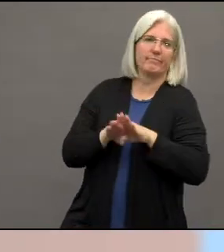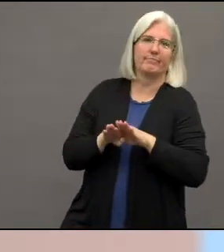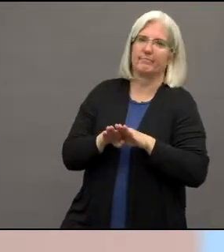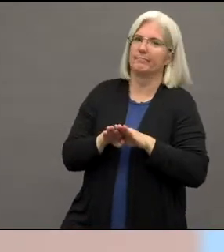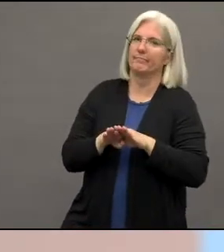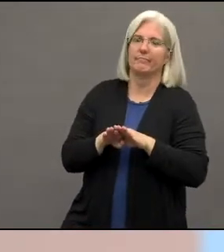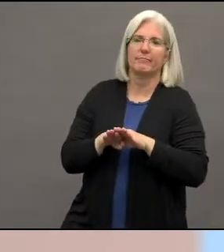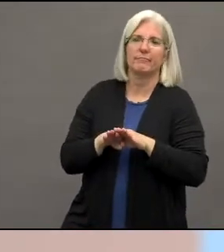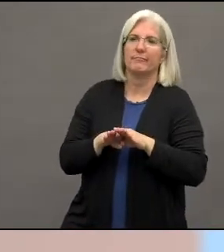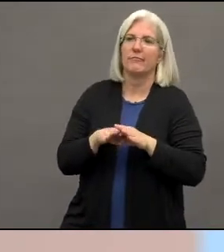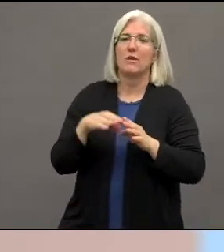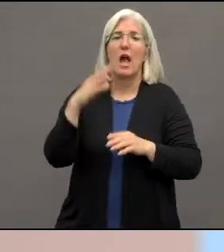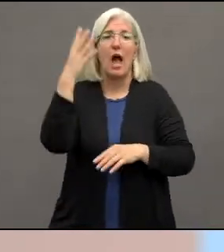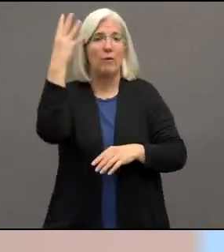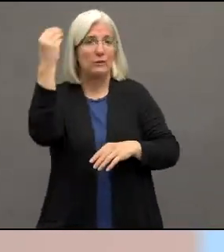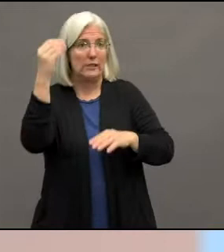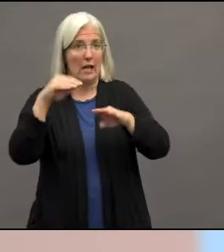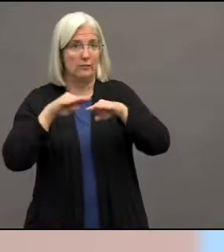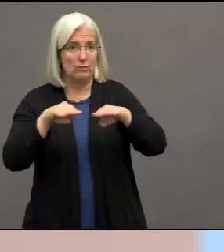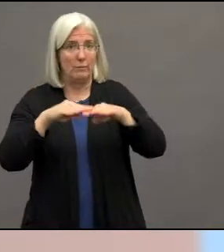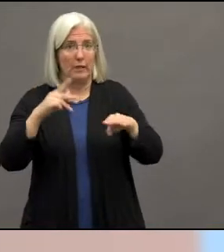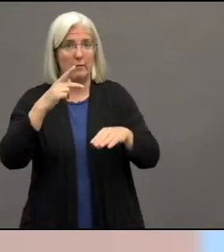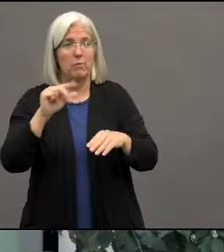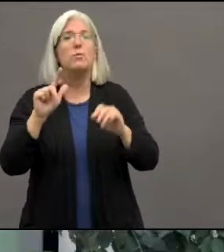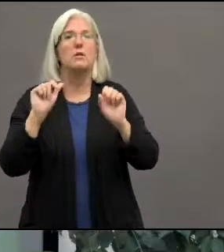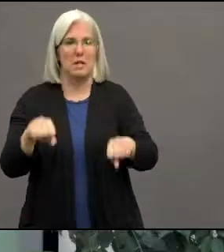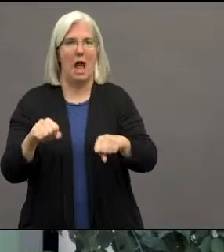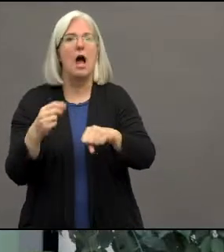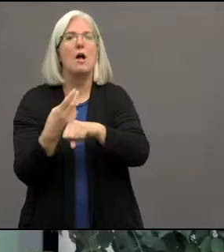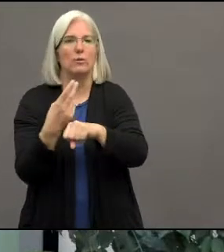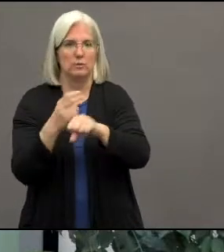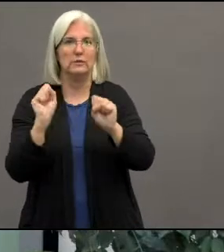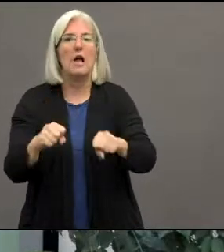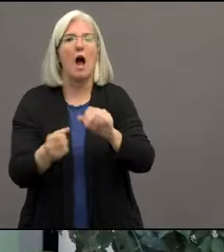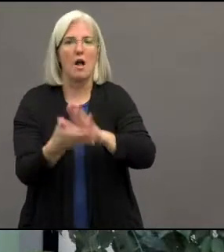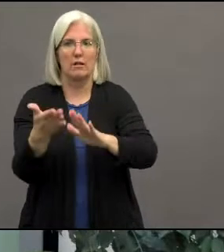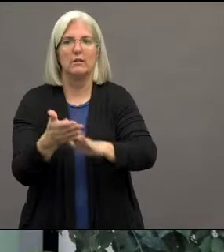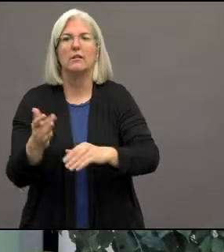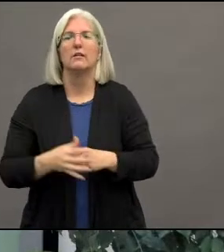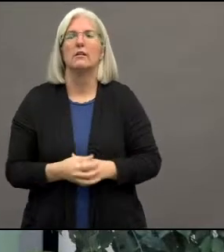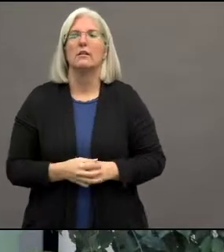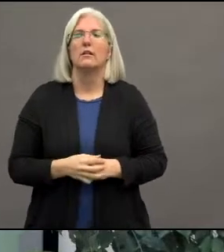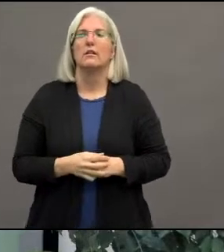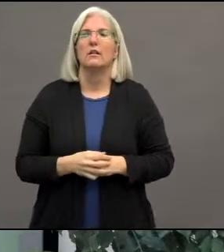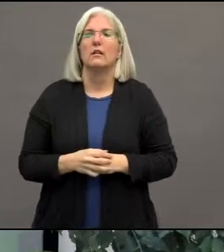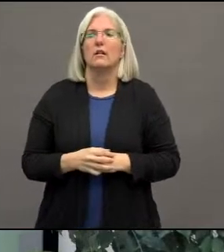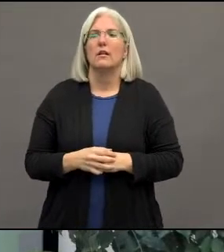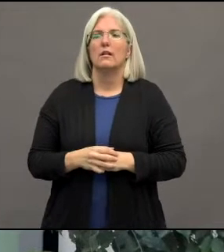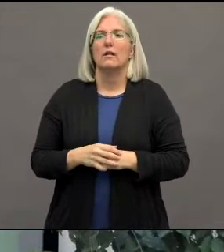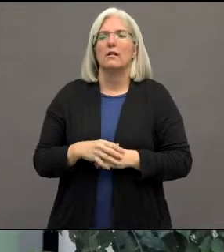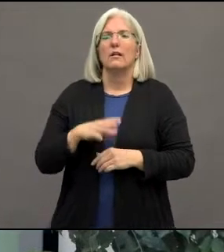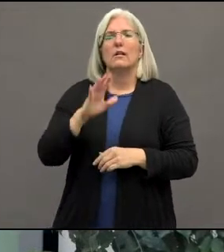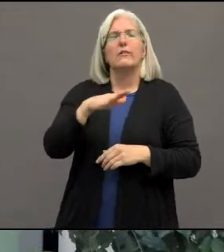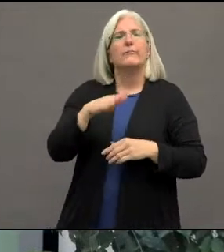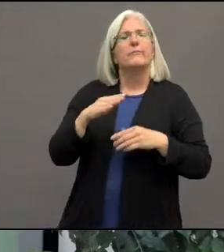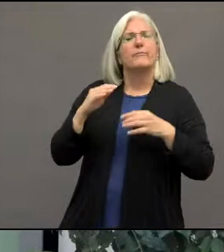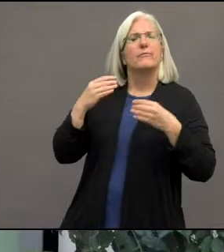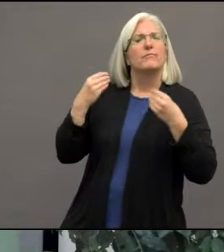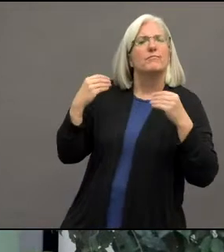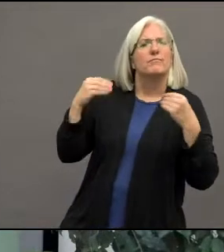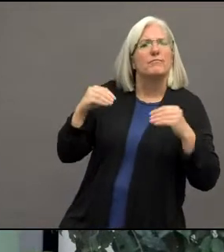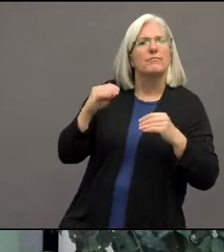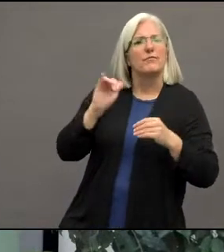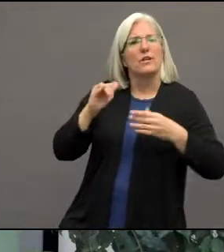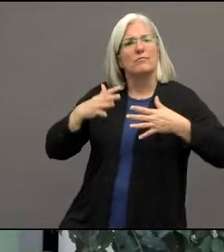outdoors are open, they can continue to operate. Retail shops. retail shops. So there's a new